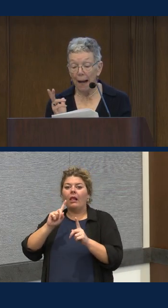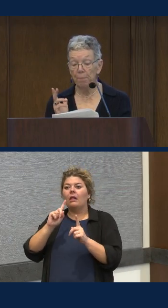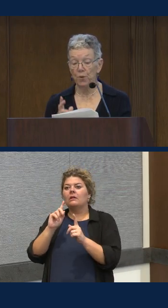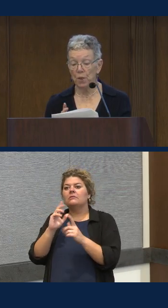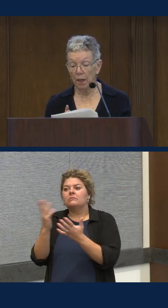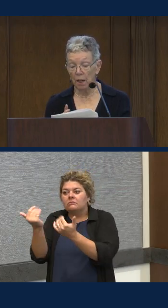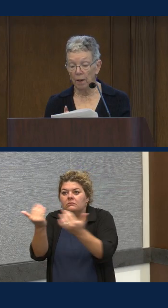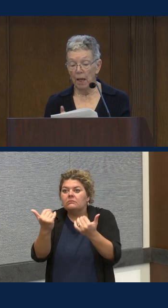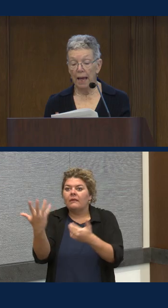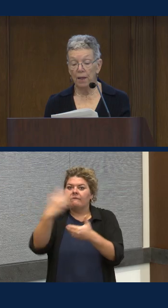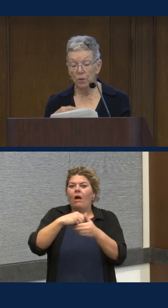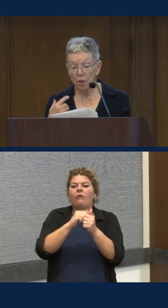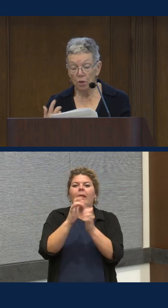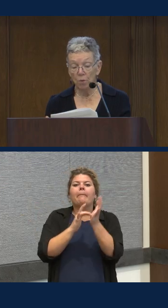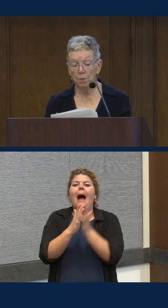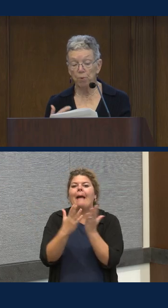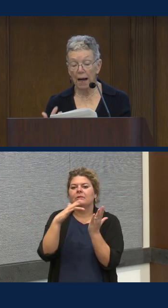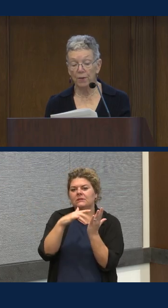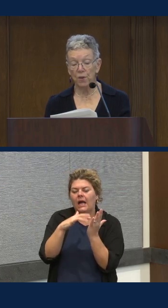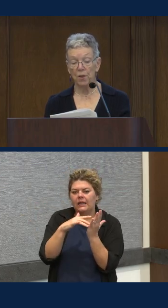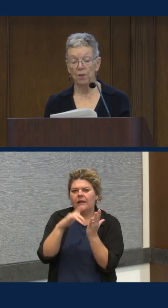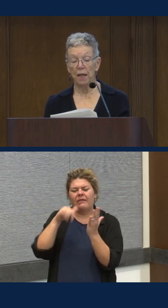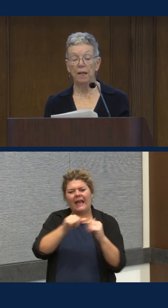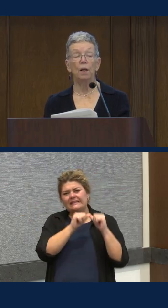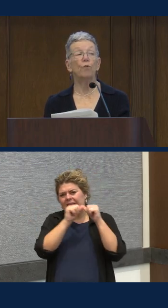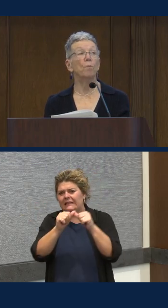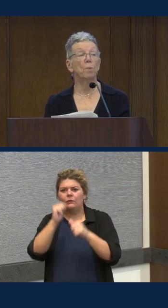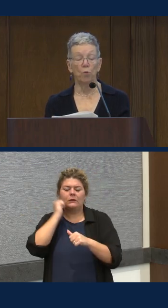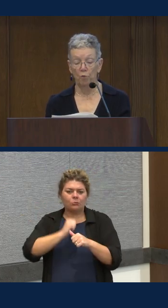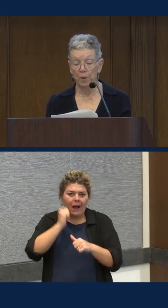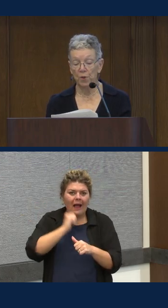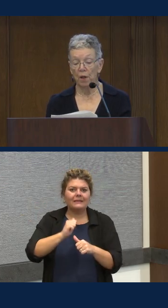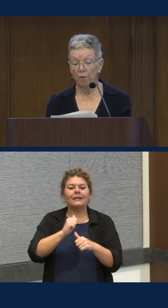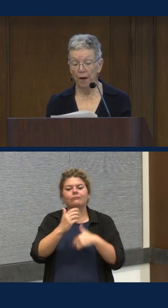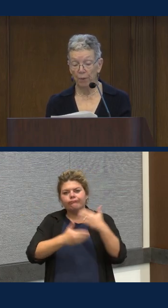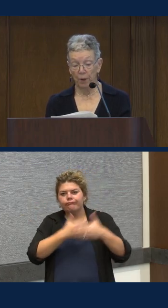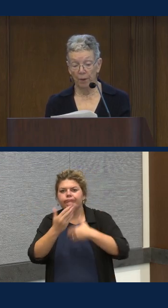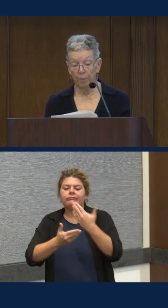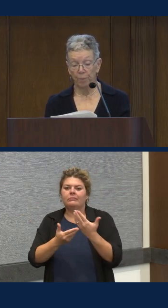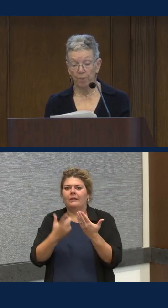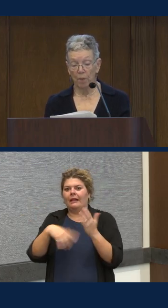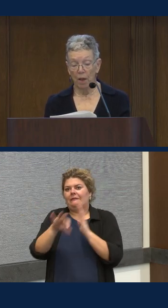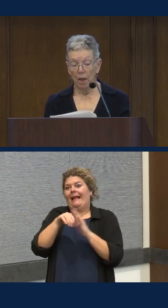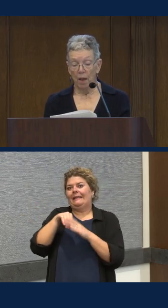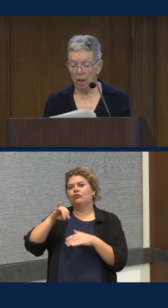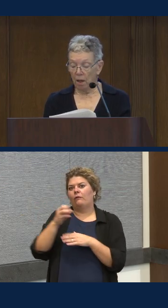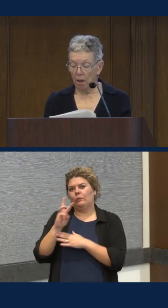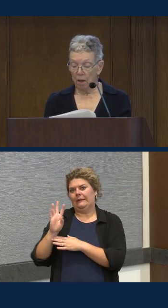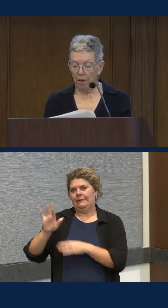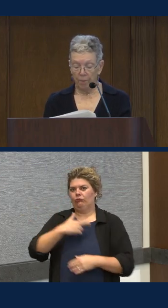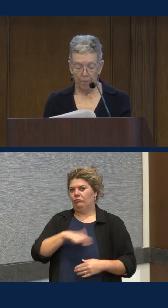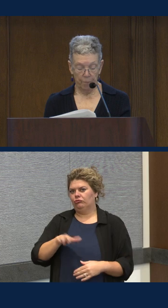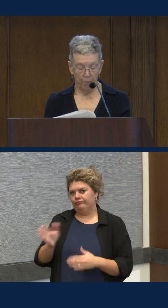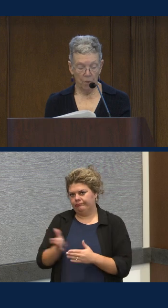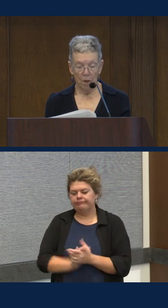in Bible study, a continuous practice dating from the movement's founding.